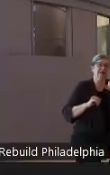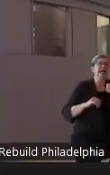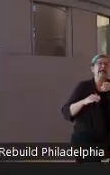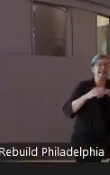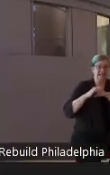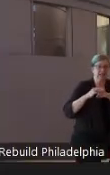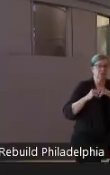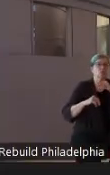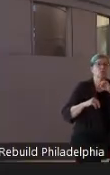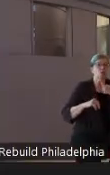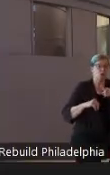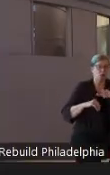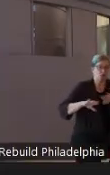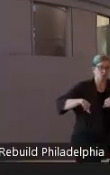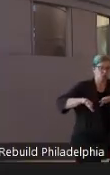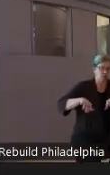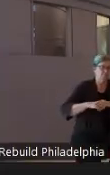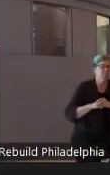forward to sharing that with you.